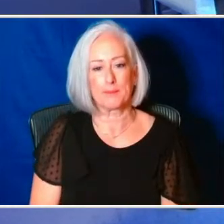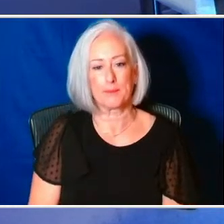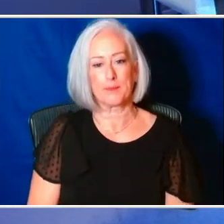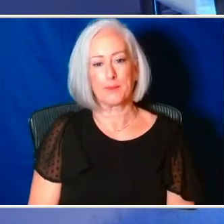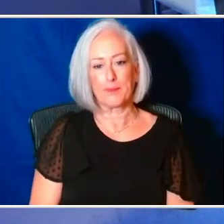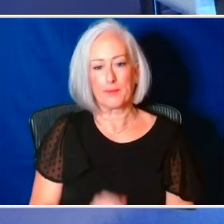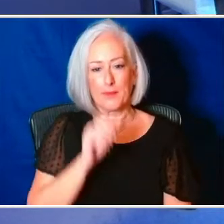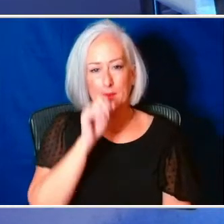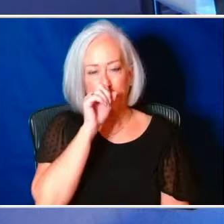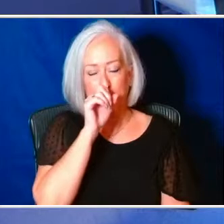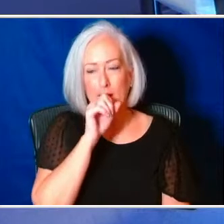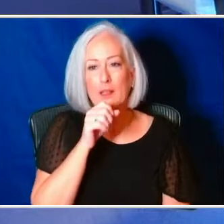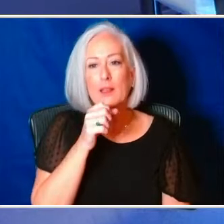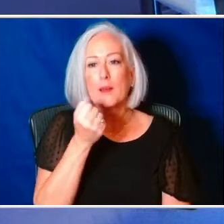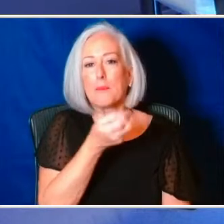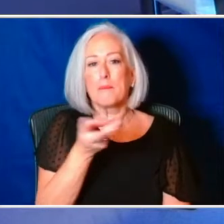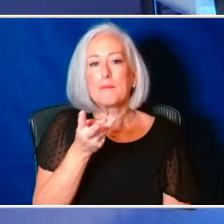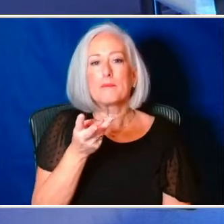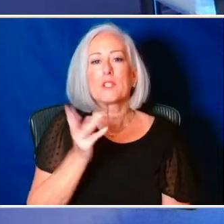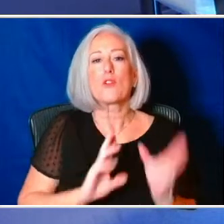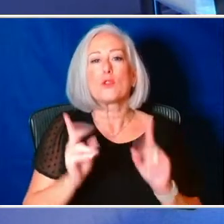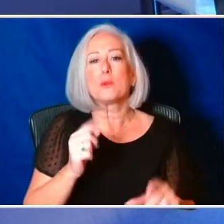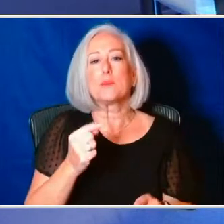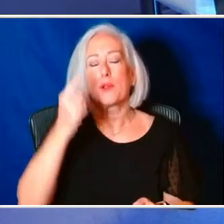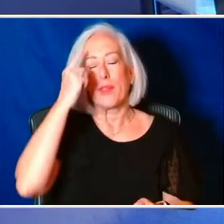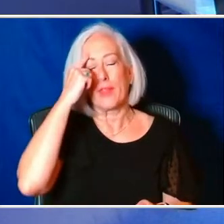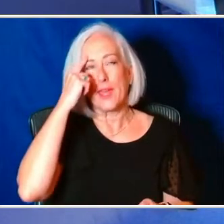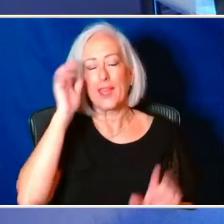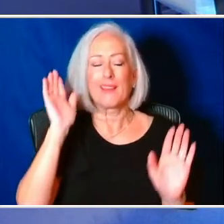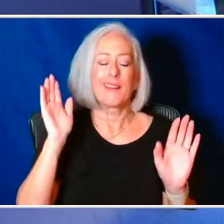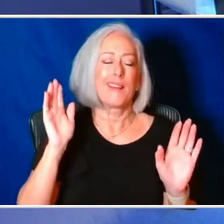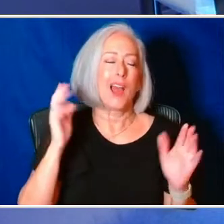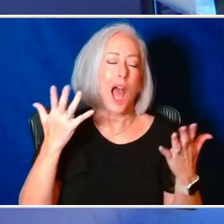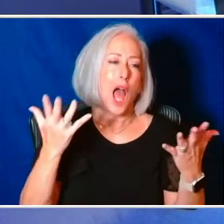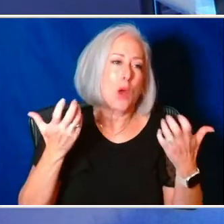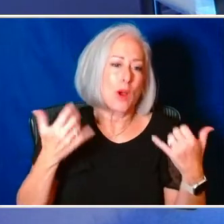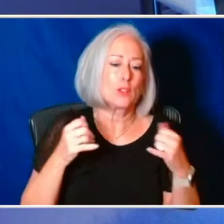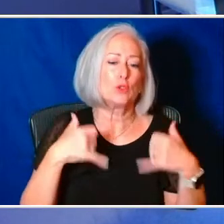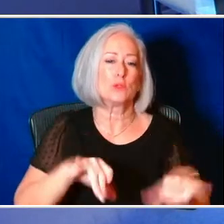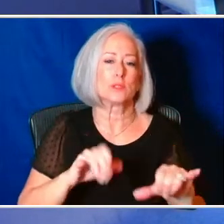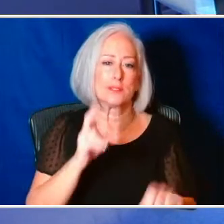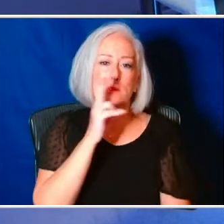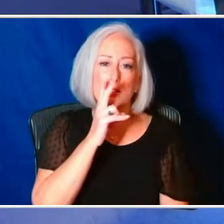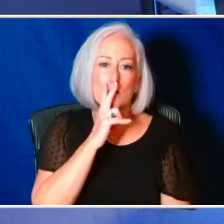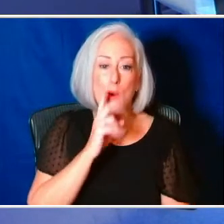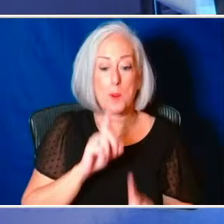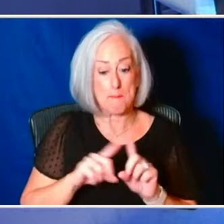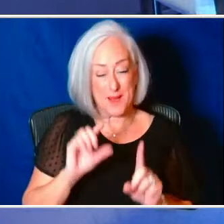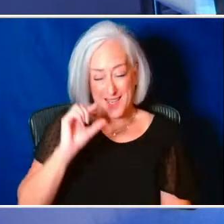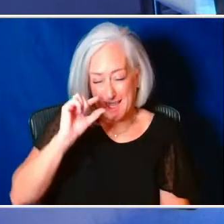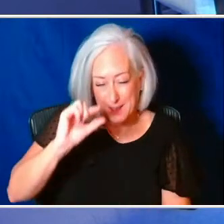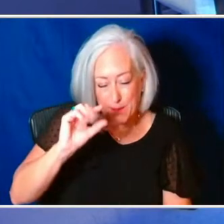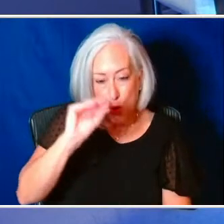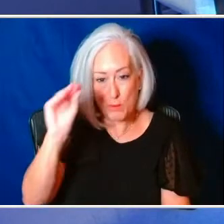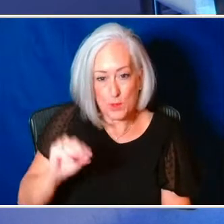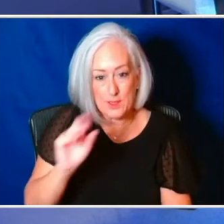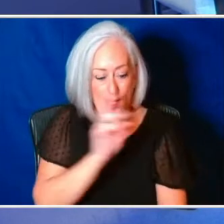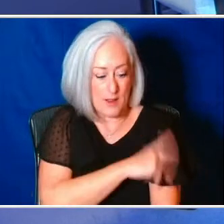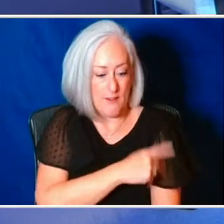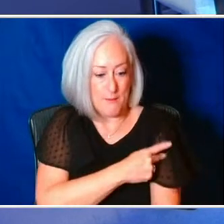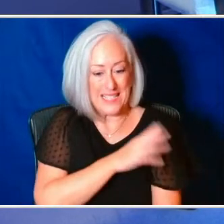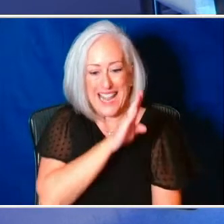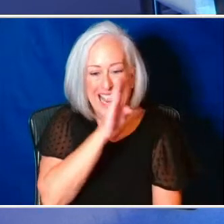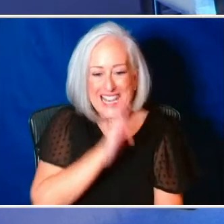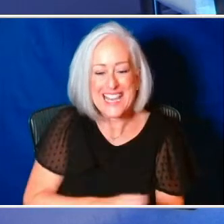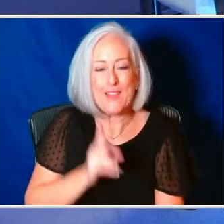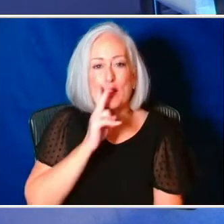people want to think it's really big because they want to still smoke, but the reality is, I think it's a very small percentage of patients who have never smoked can still get